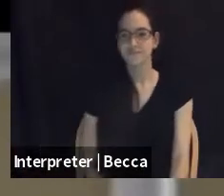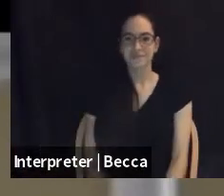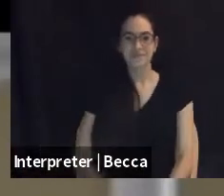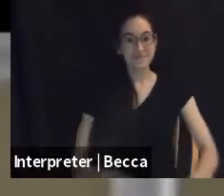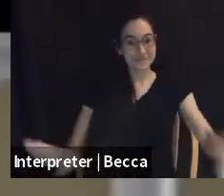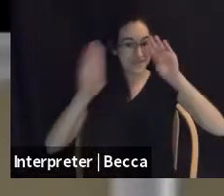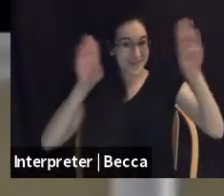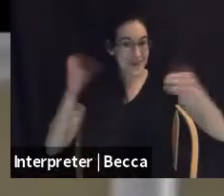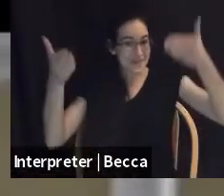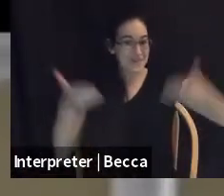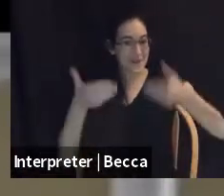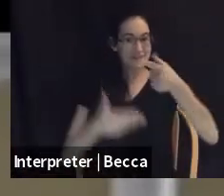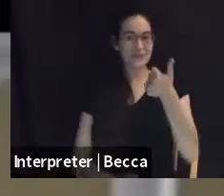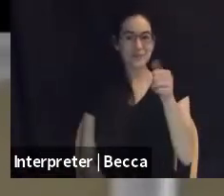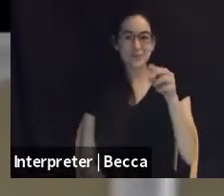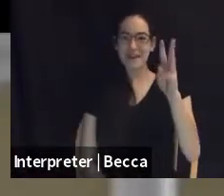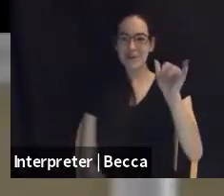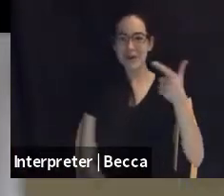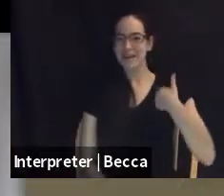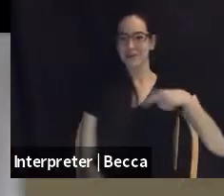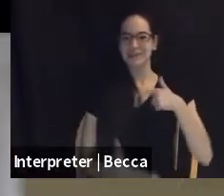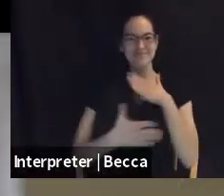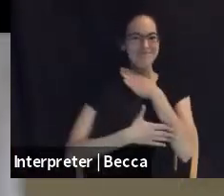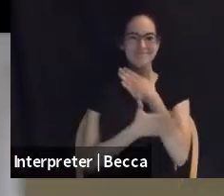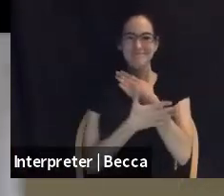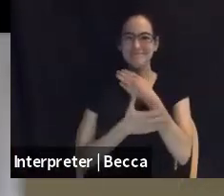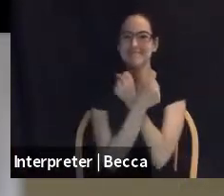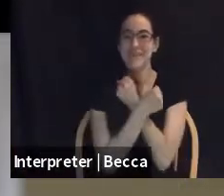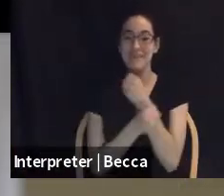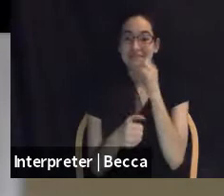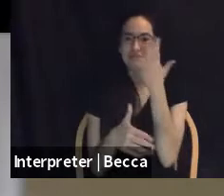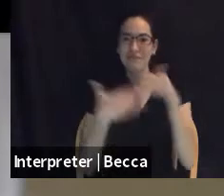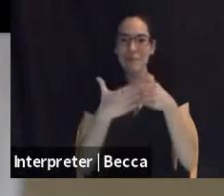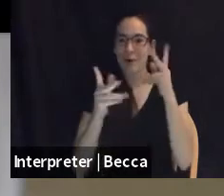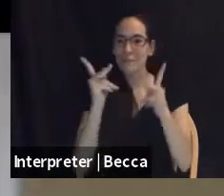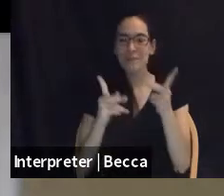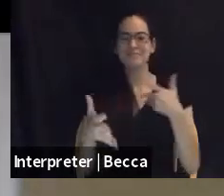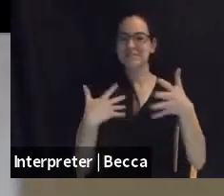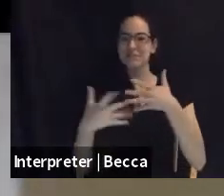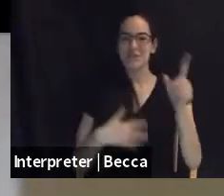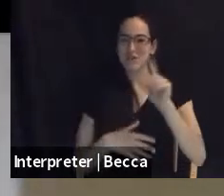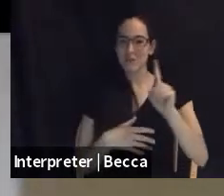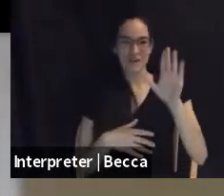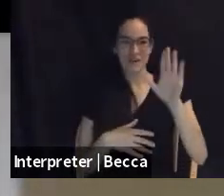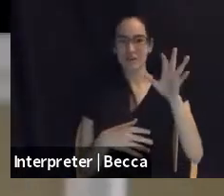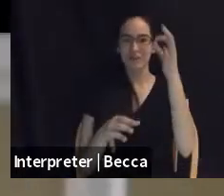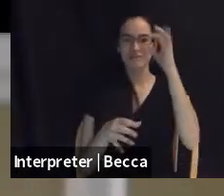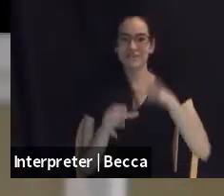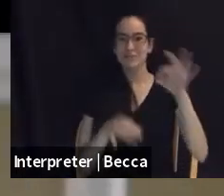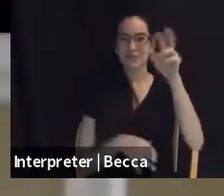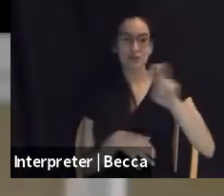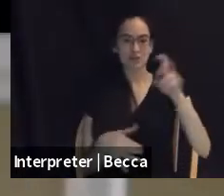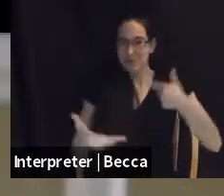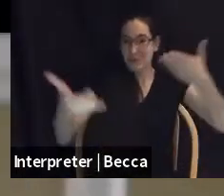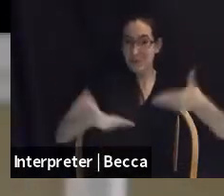Hello, welcome to Gateway, where we love everyone life by life. We want you to know that wherever you are in your spiritual journey, you are welcome here. So